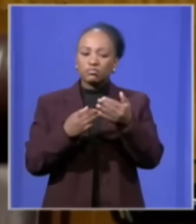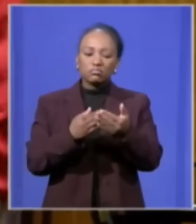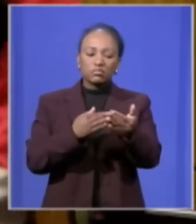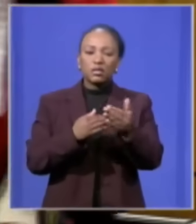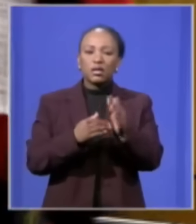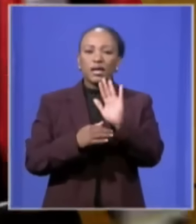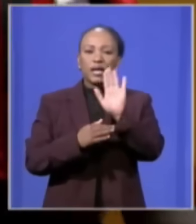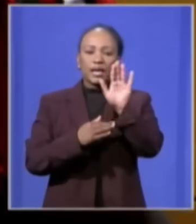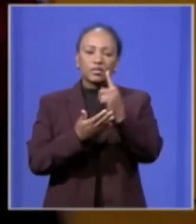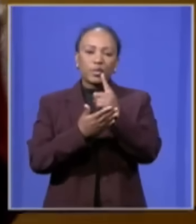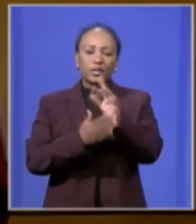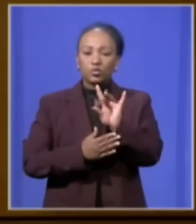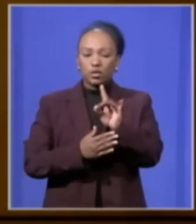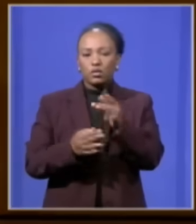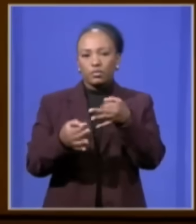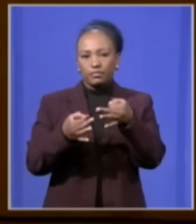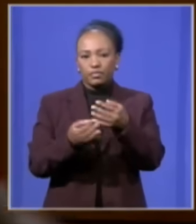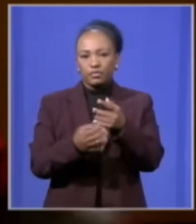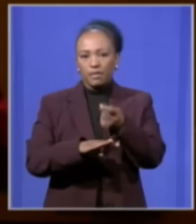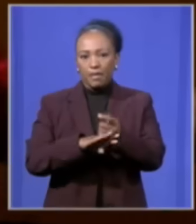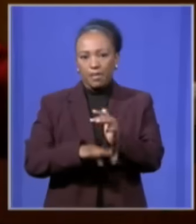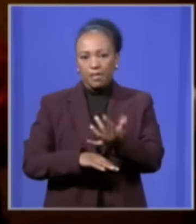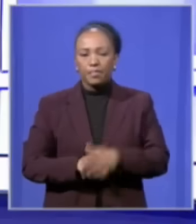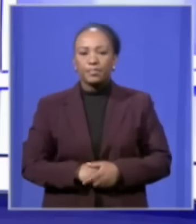bekeng ye tlago ka labobedi.